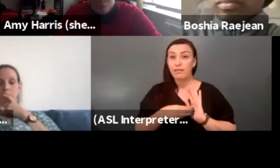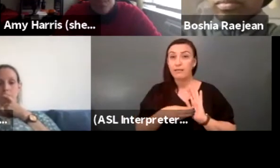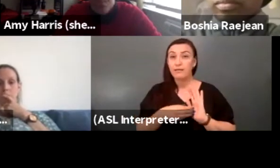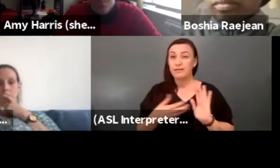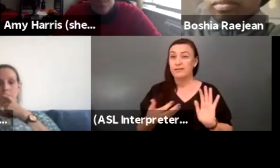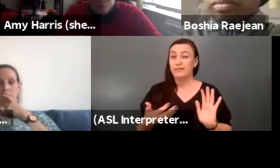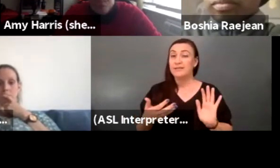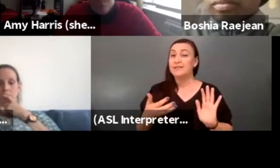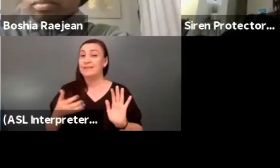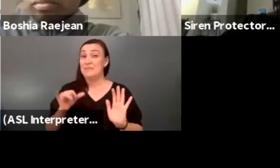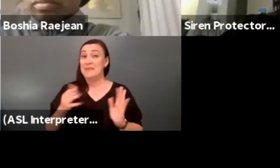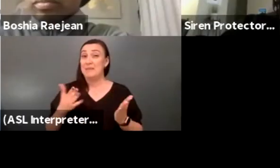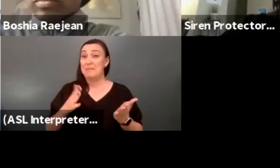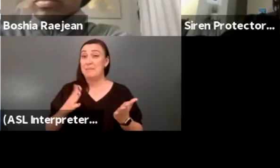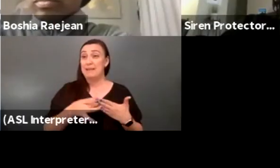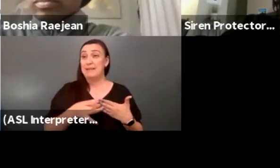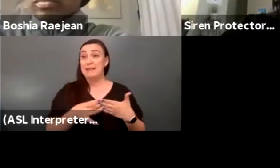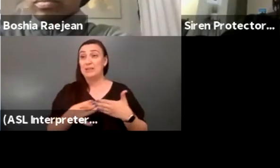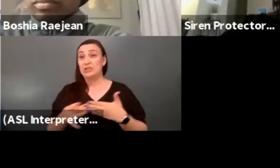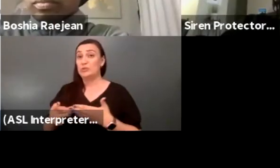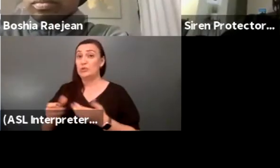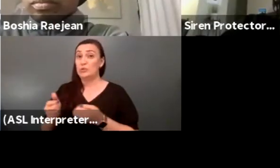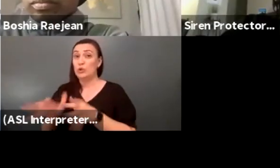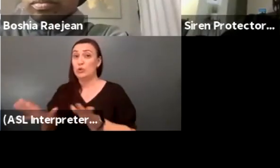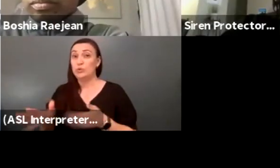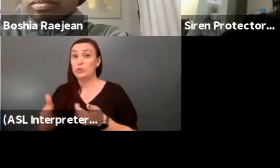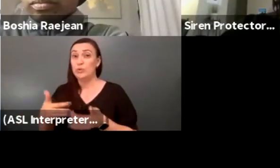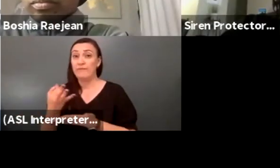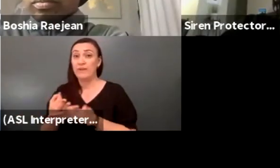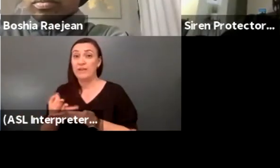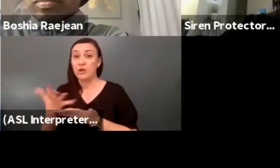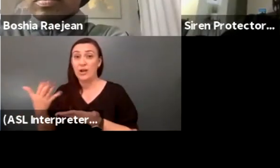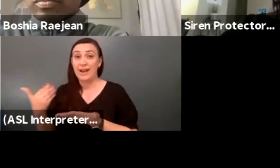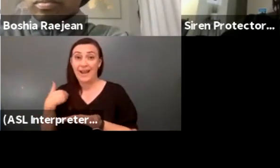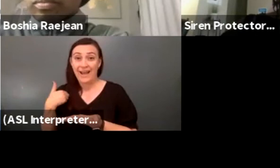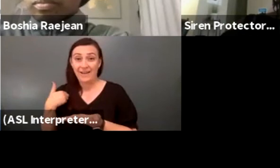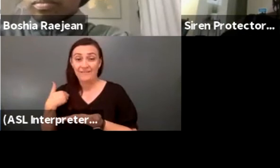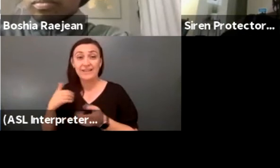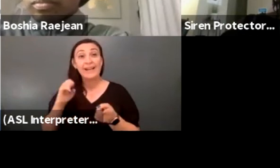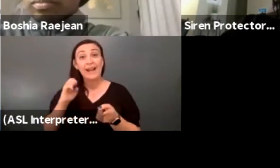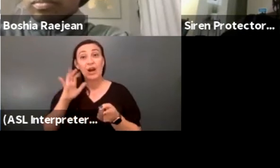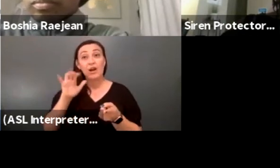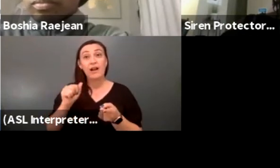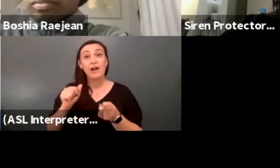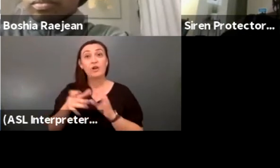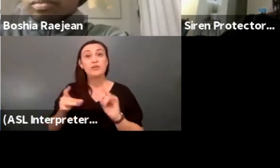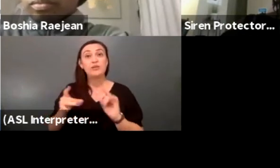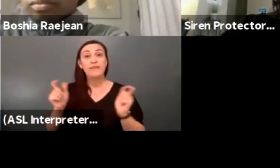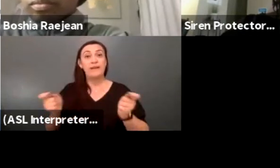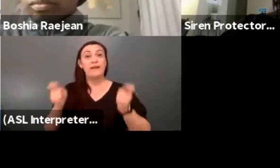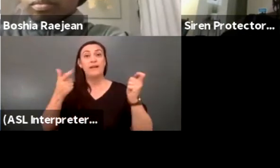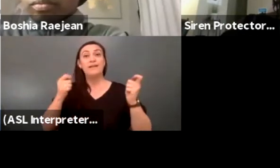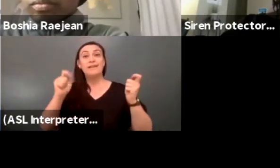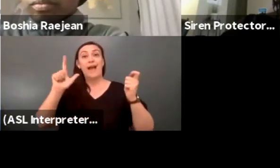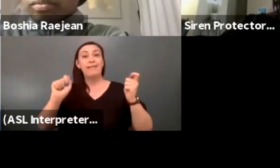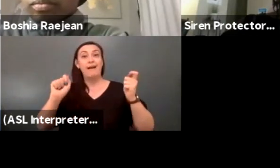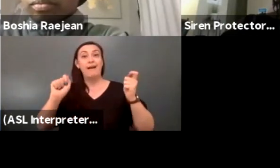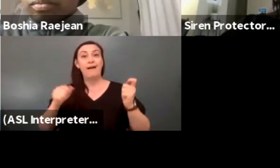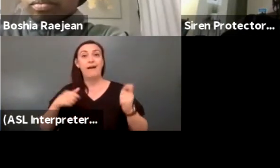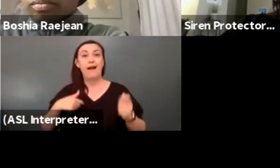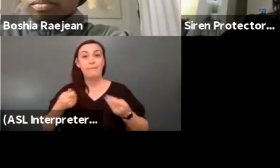that might lead you to lose the funding you already have, right? Like Erica, you mentioned the gala, right? And I